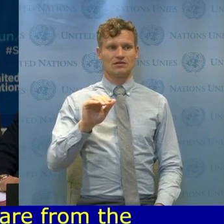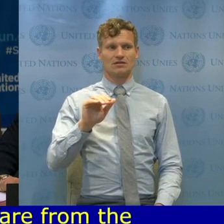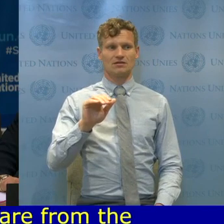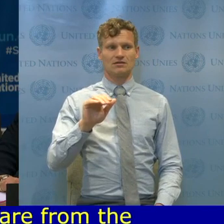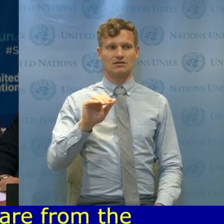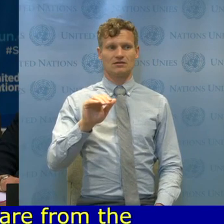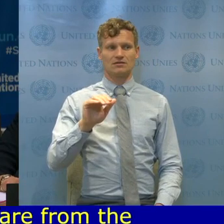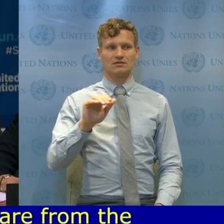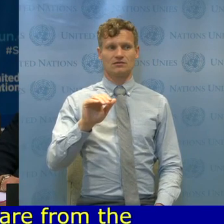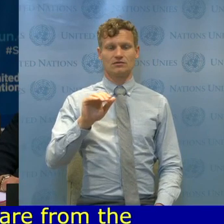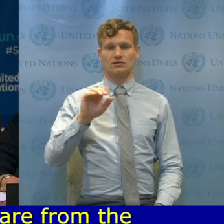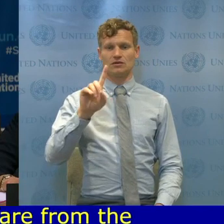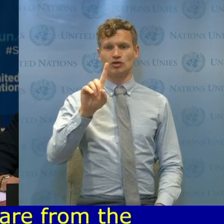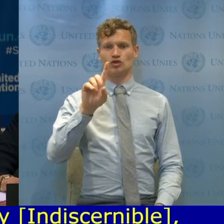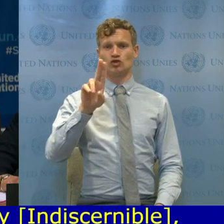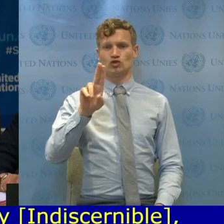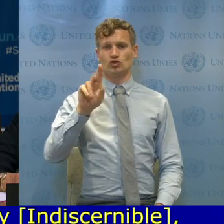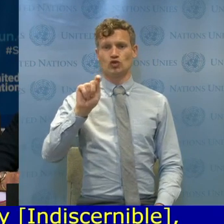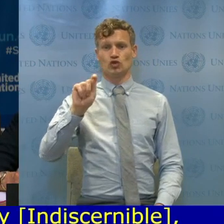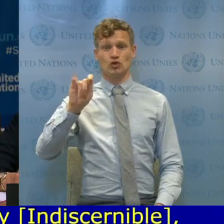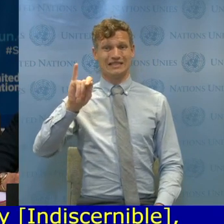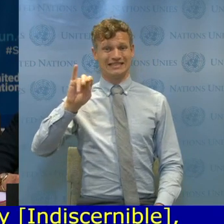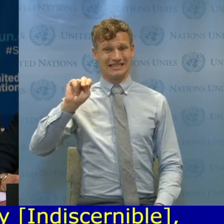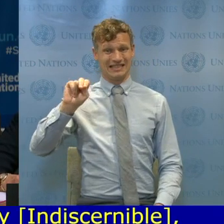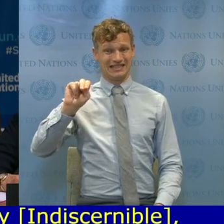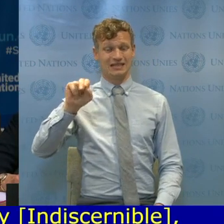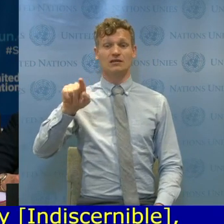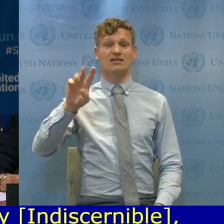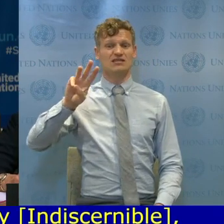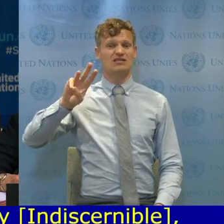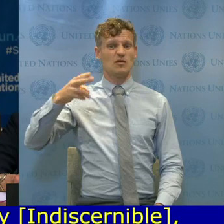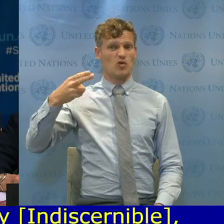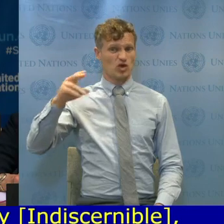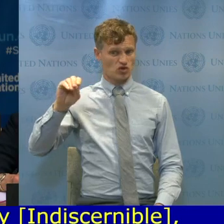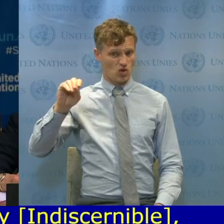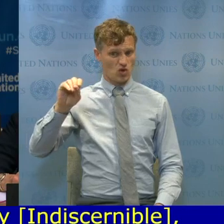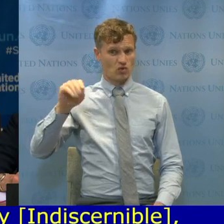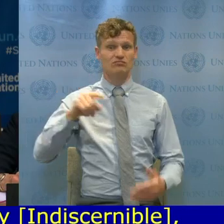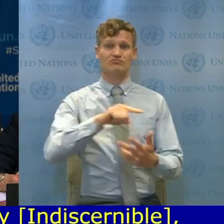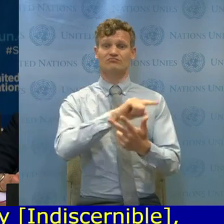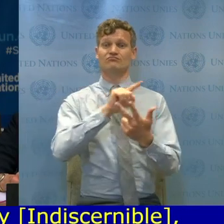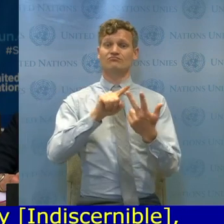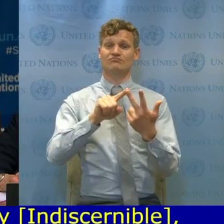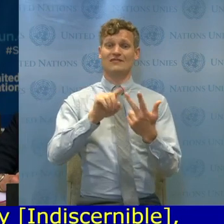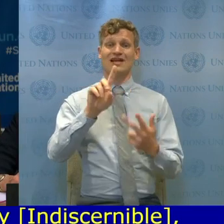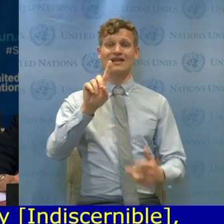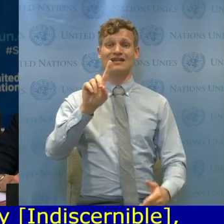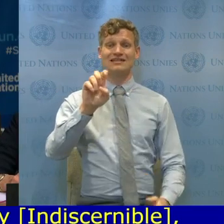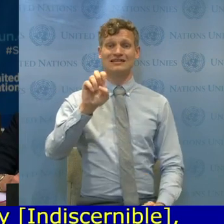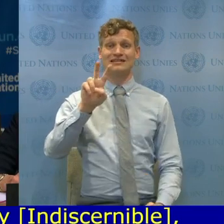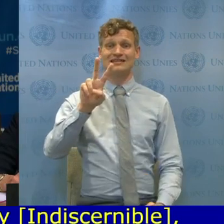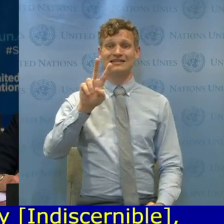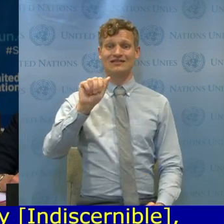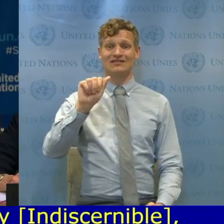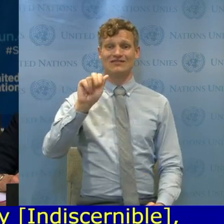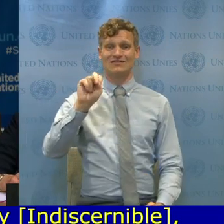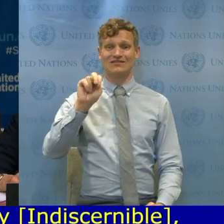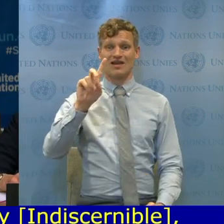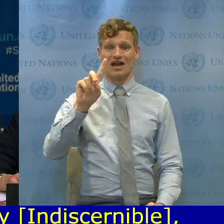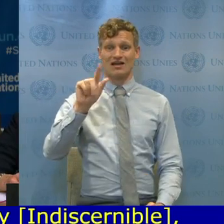Organization. Ms. Catalina De Vandas, Special Rapporteur on the Rights of the Persons